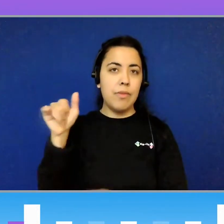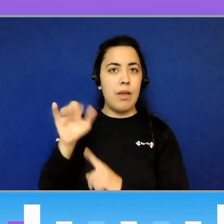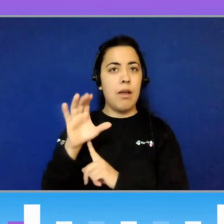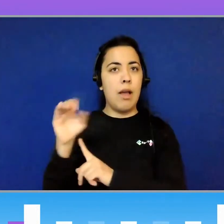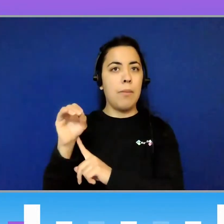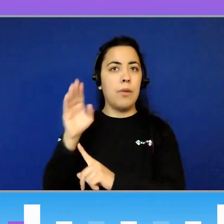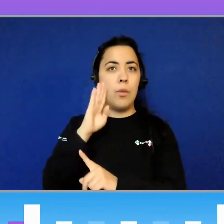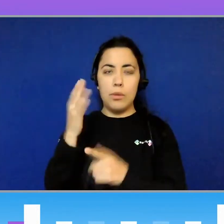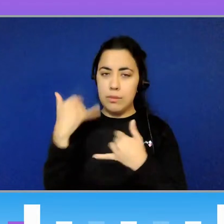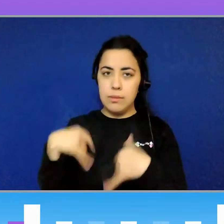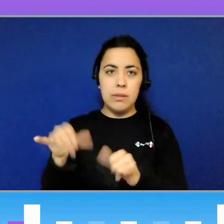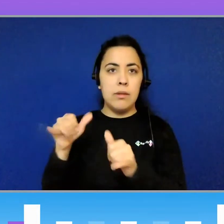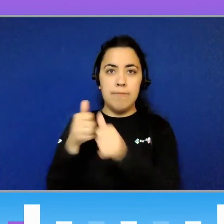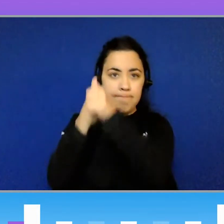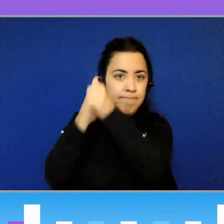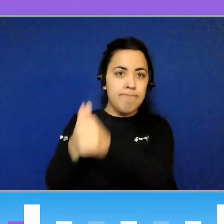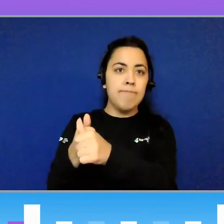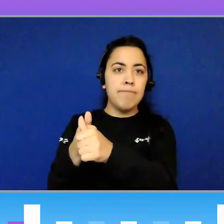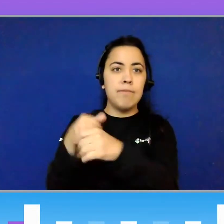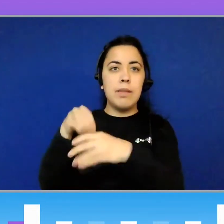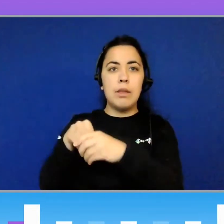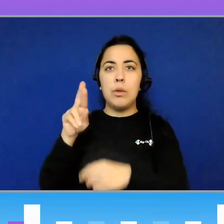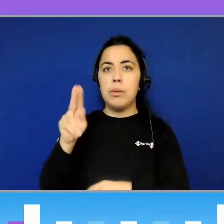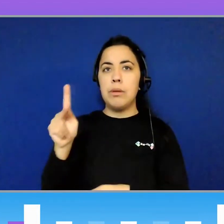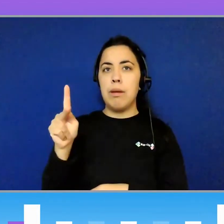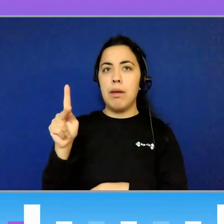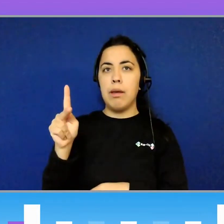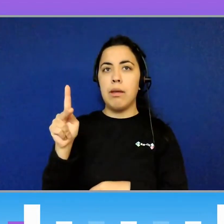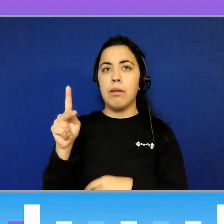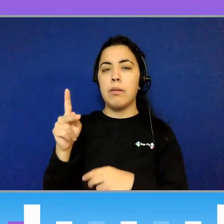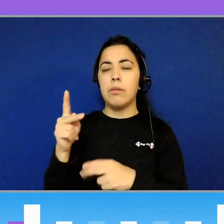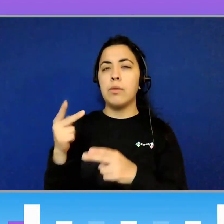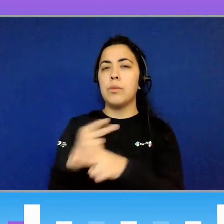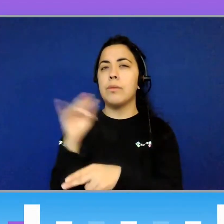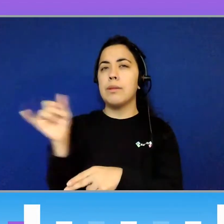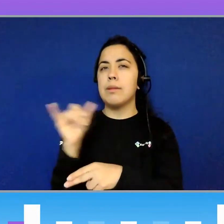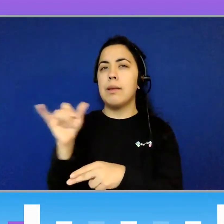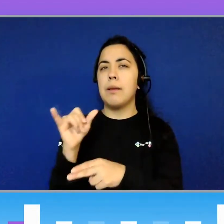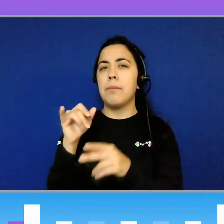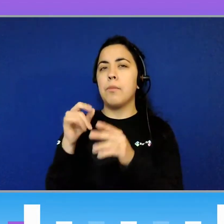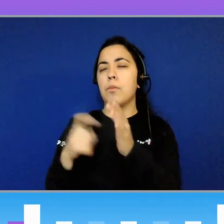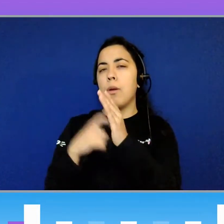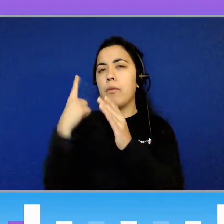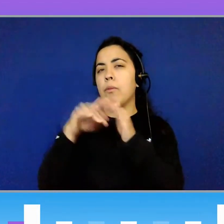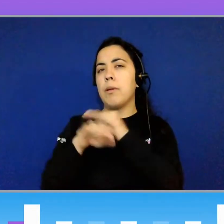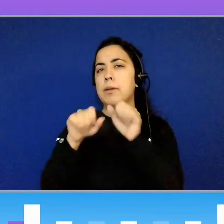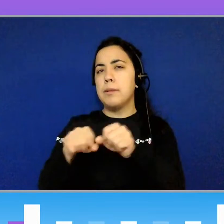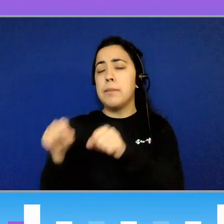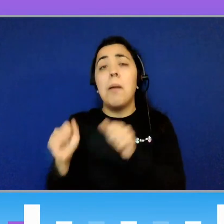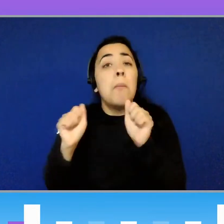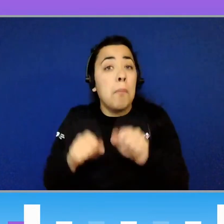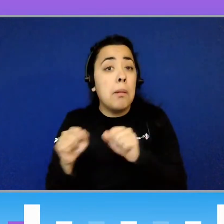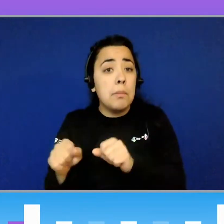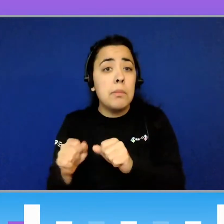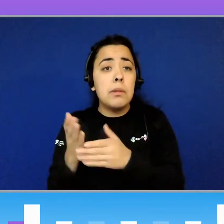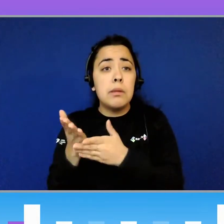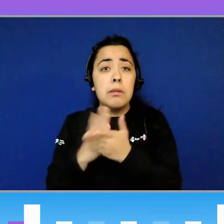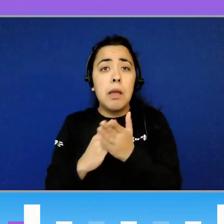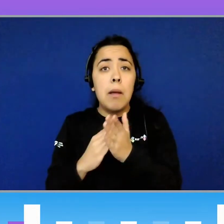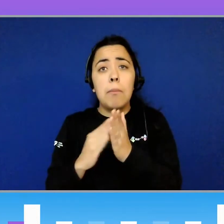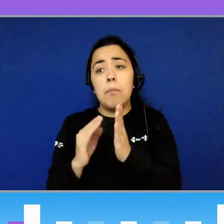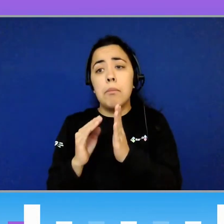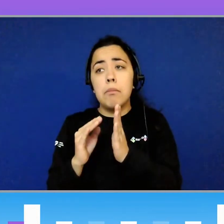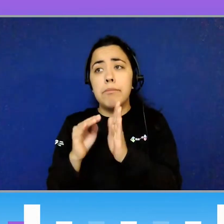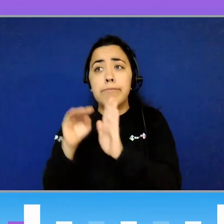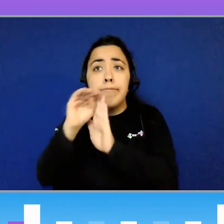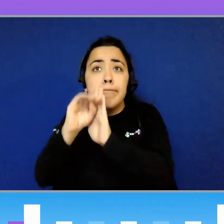sell them as well in the UK with the same accessibility requirements. There may be certain provisions, obviously, in